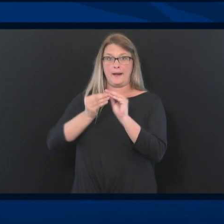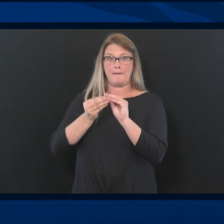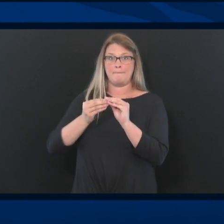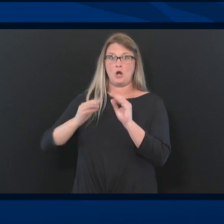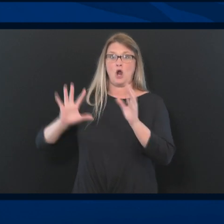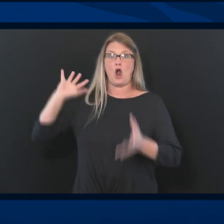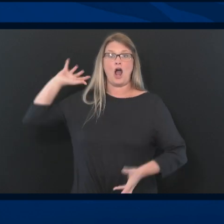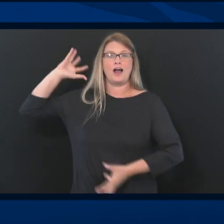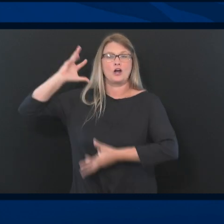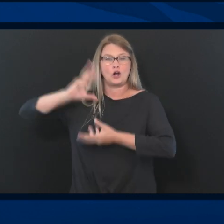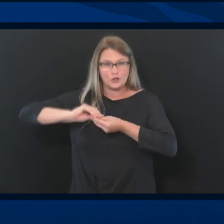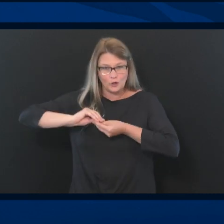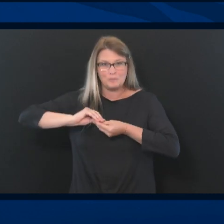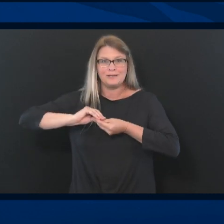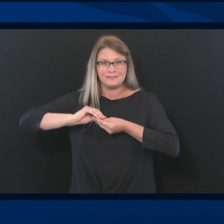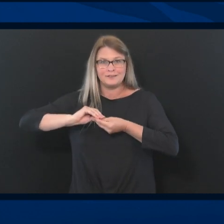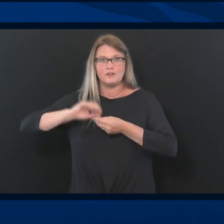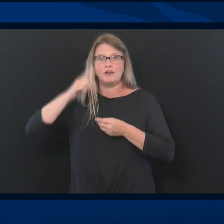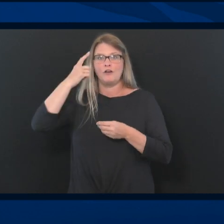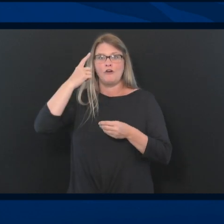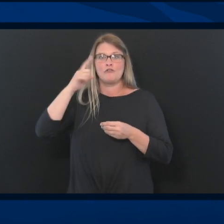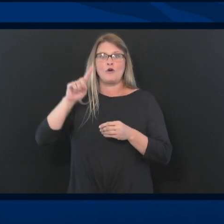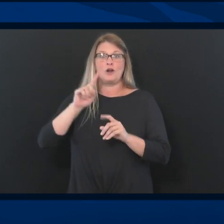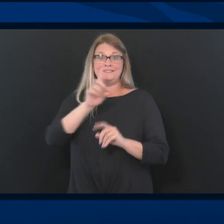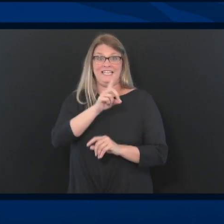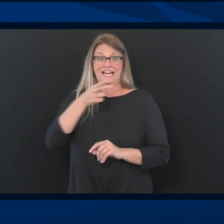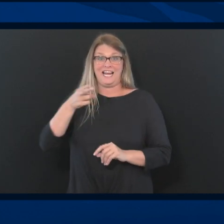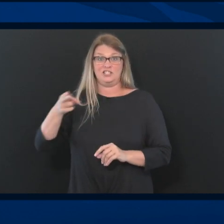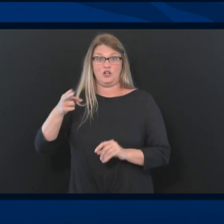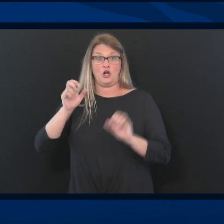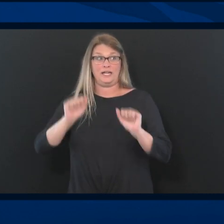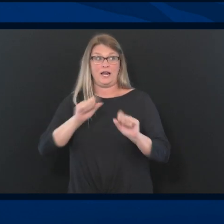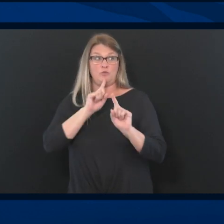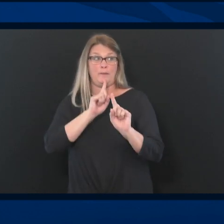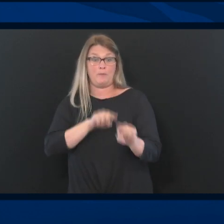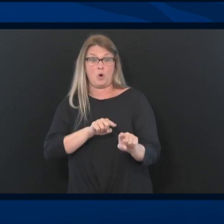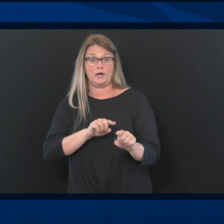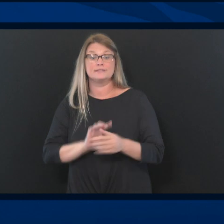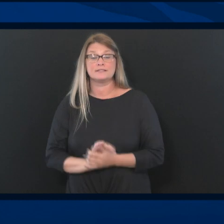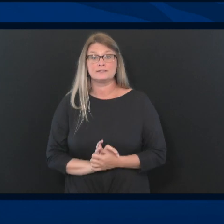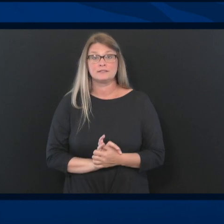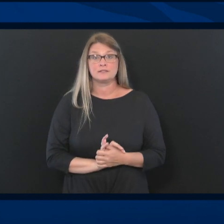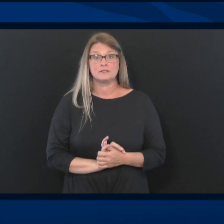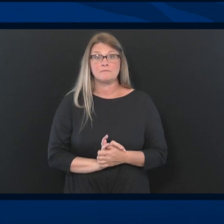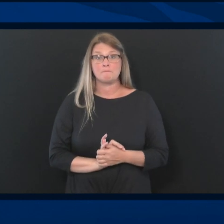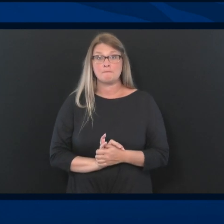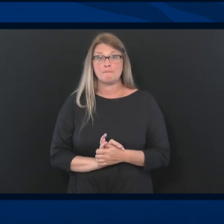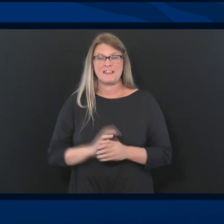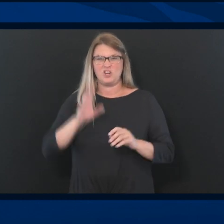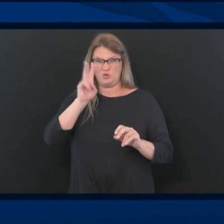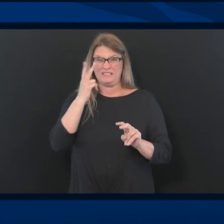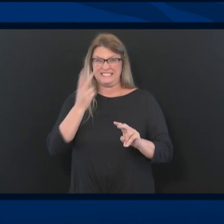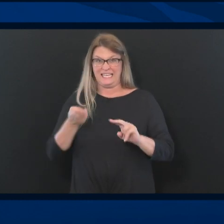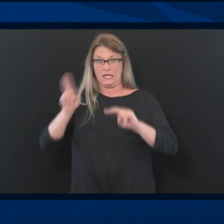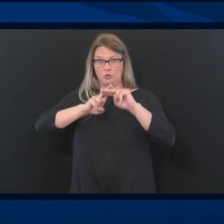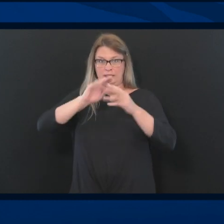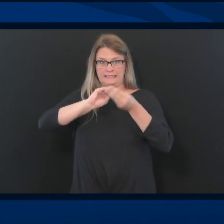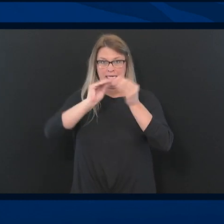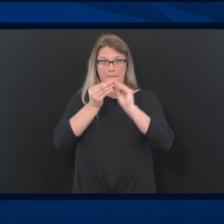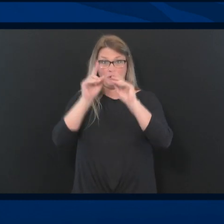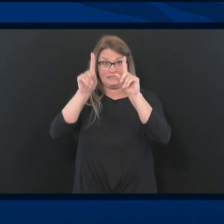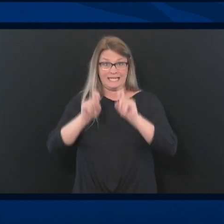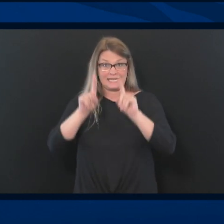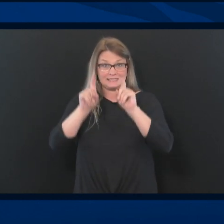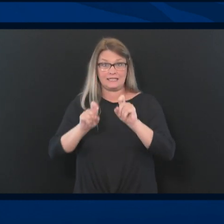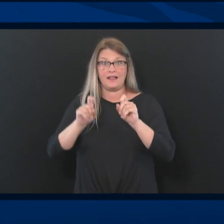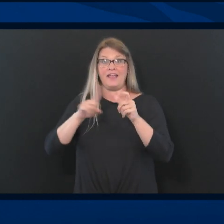And so that you see is showing that we have increasing numbers of testing going on, and you see